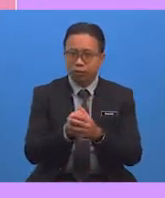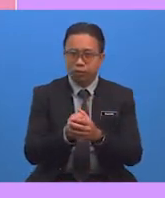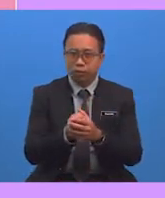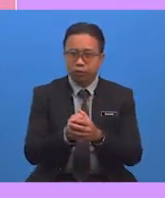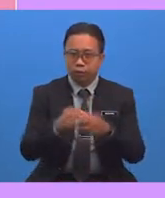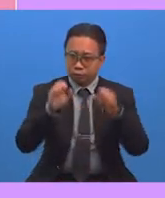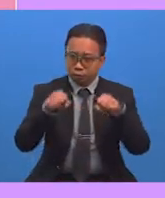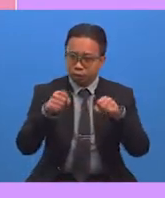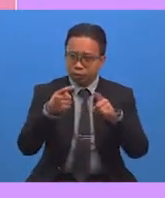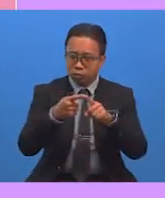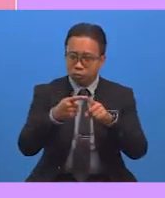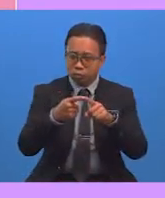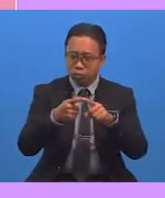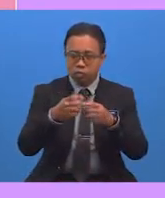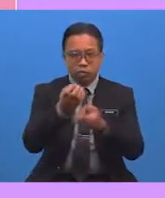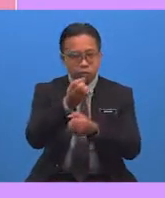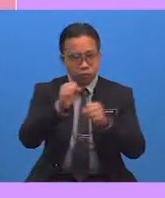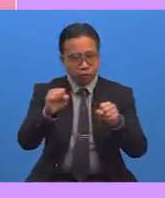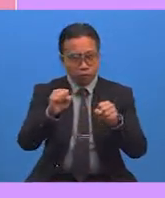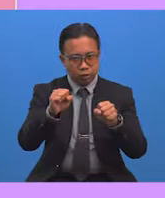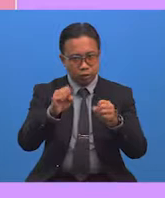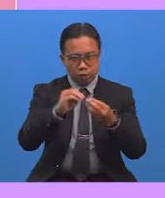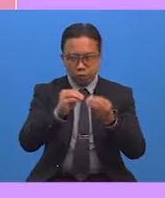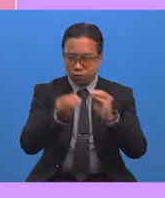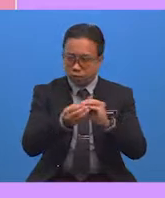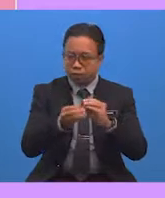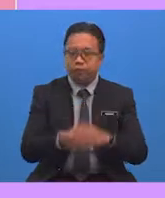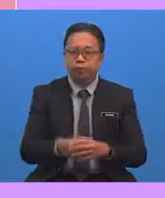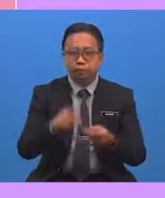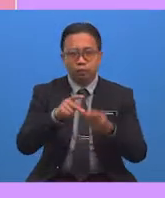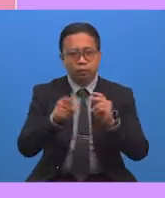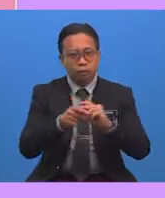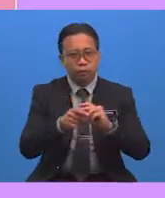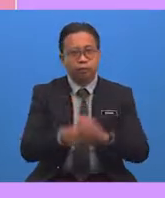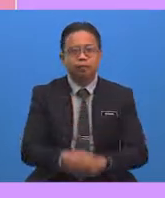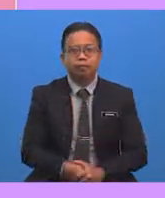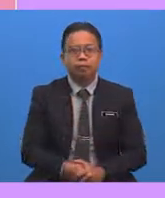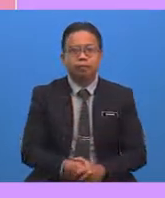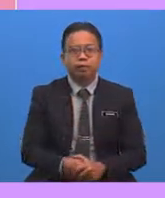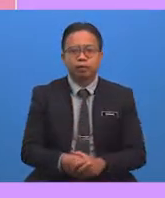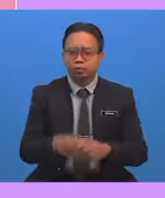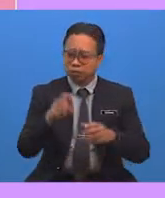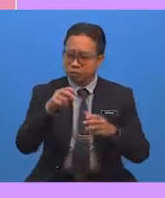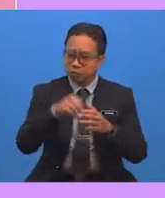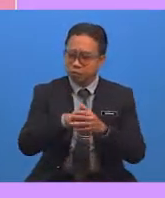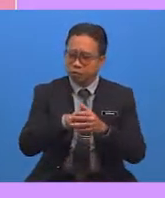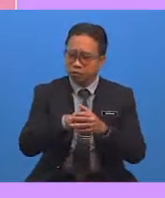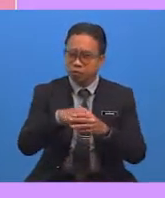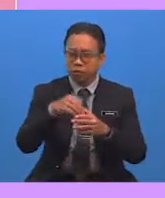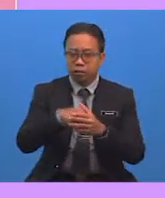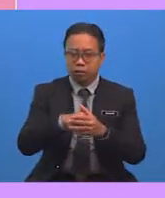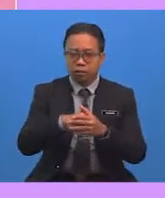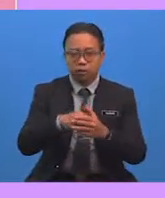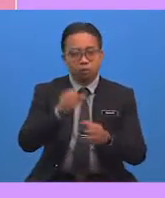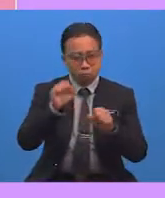ability to solve problems, have confidence to face difficult situations,